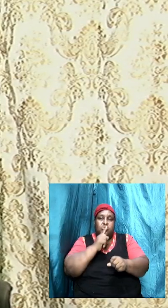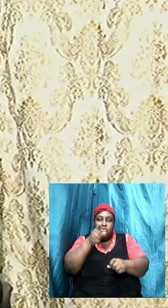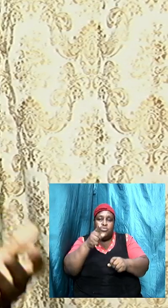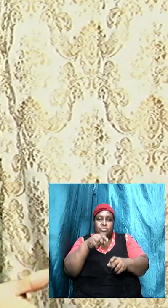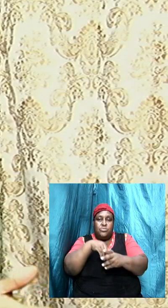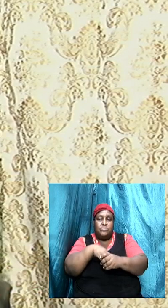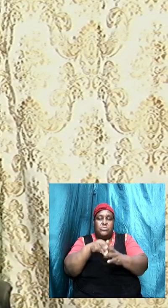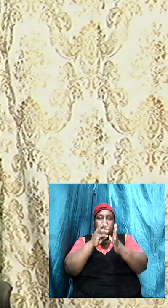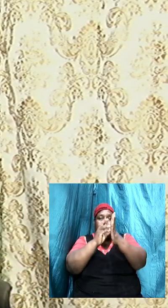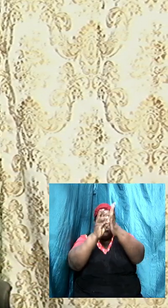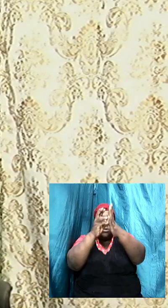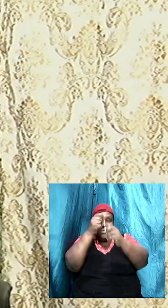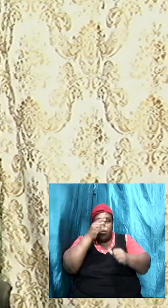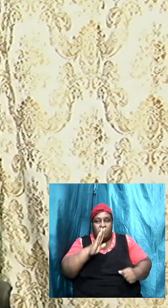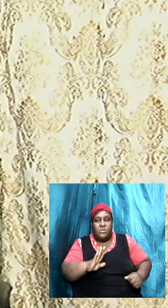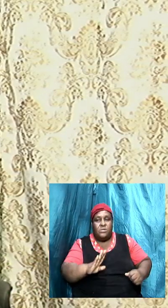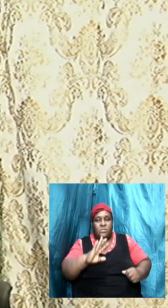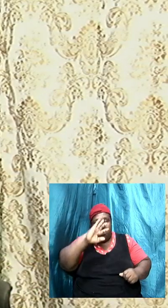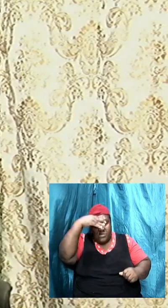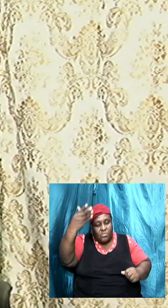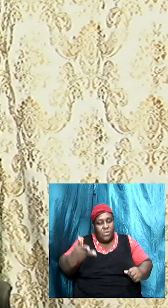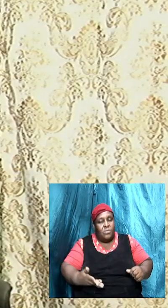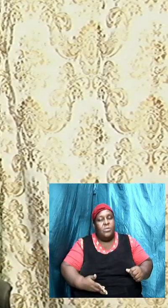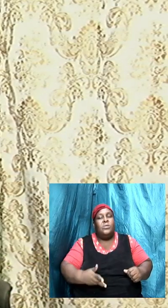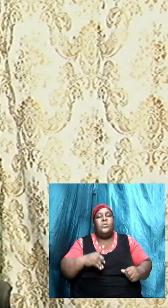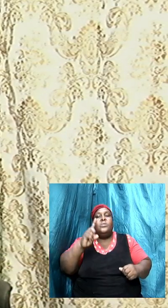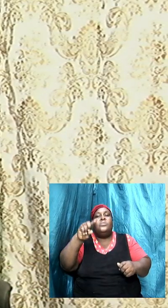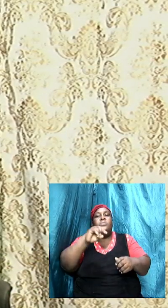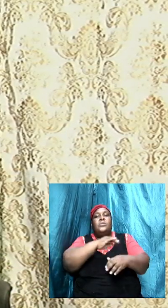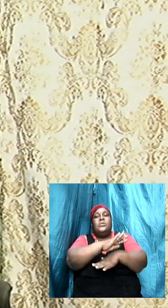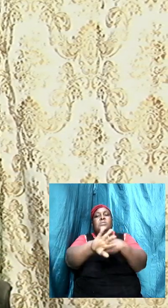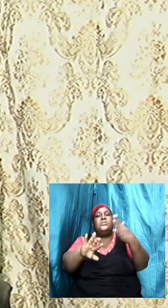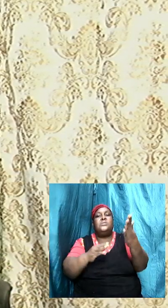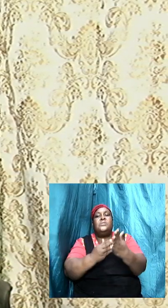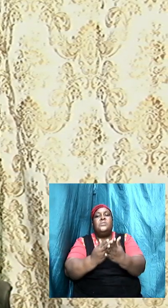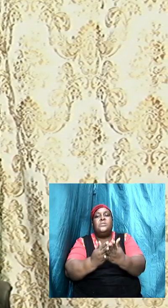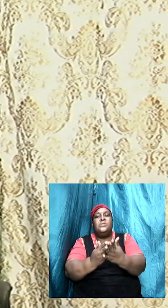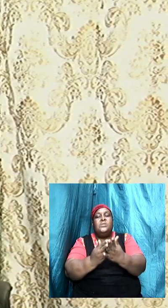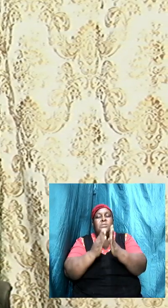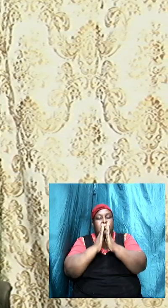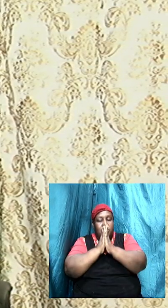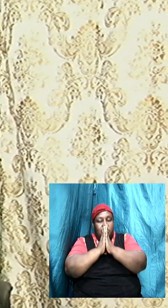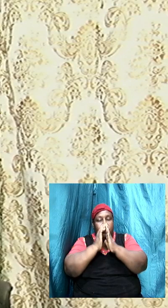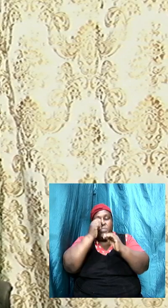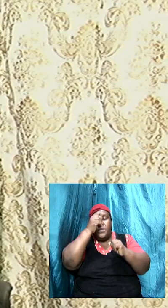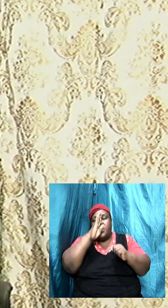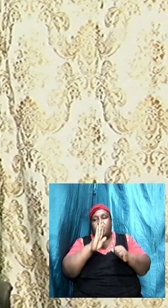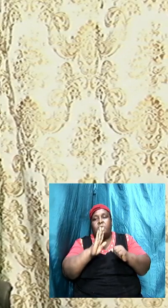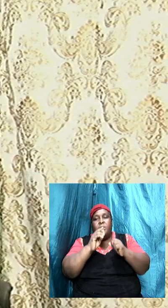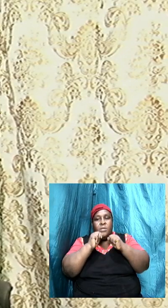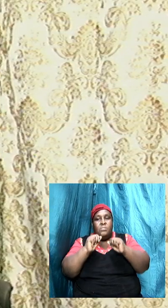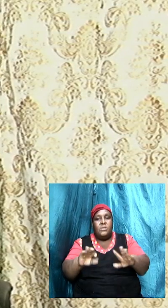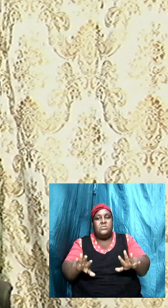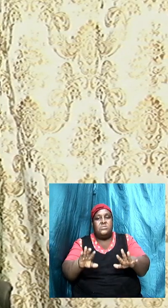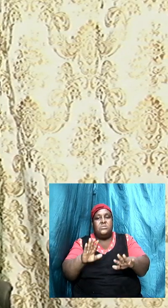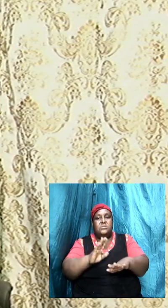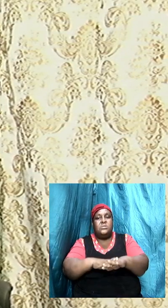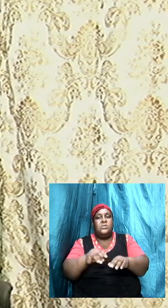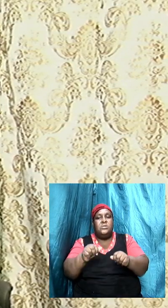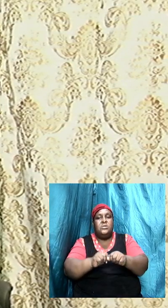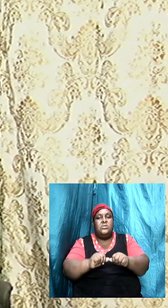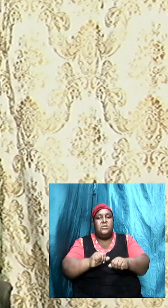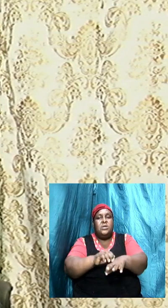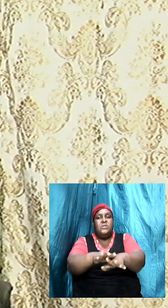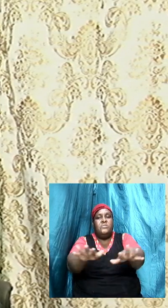So welcome one and all. Welcome one and all. And, you know, we pray God blessing upon each and every one of us. Let us just bow our